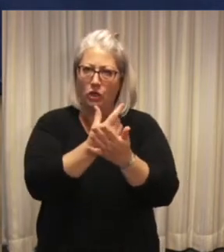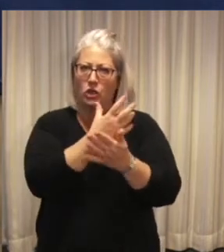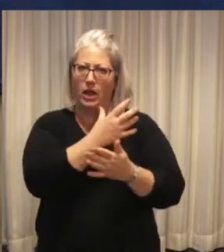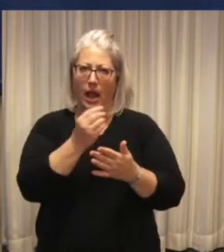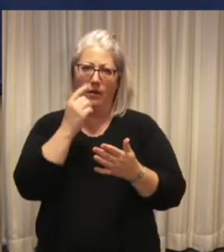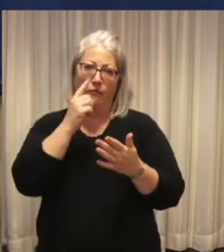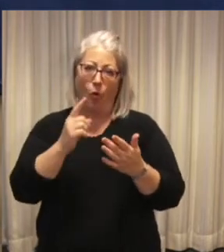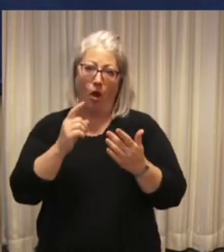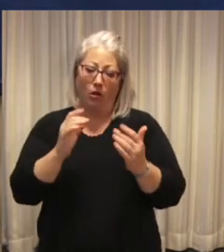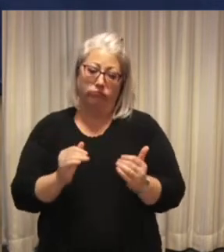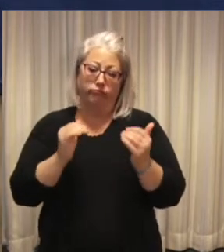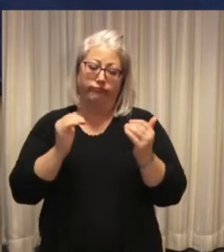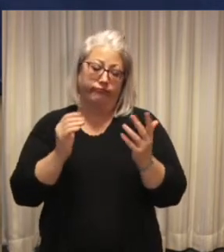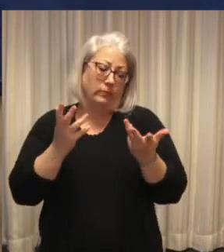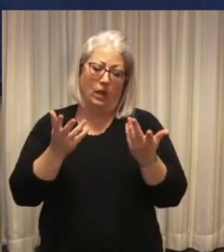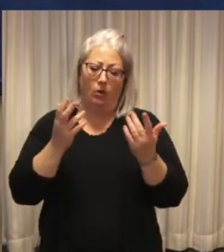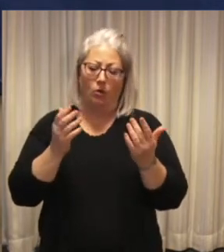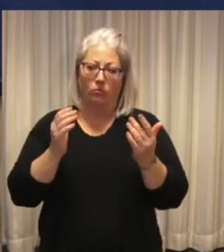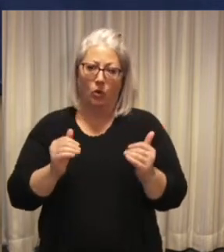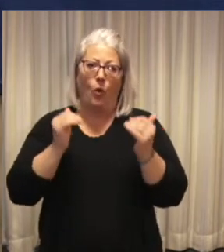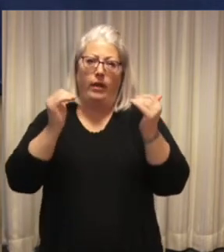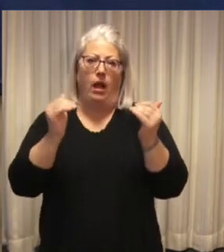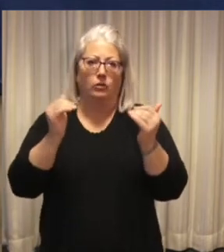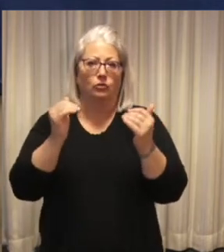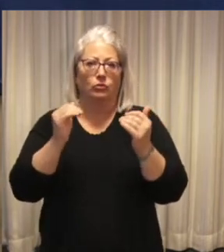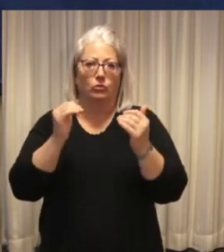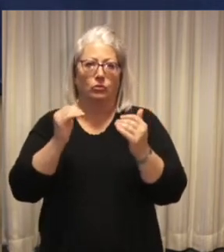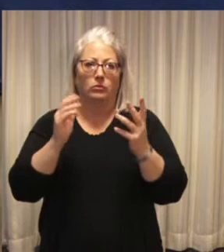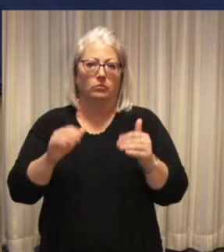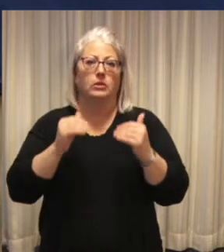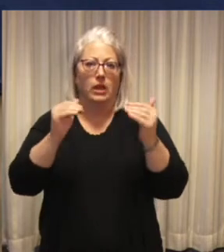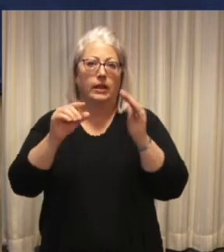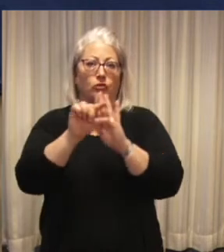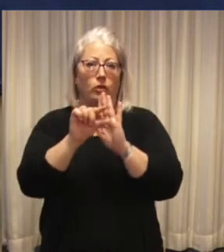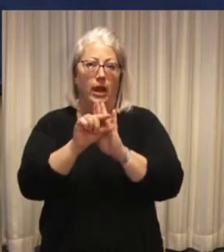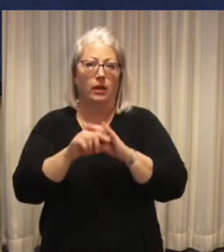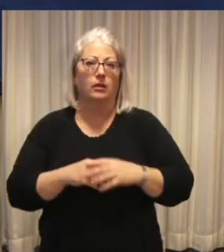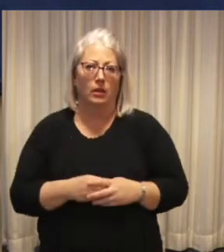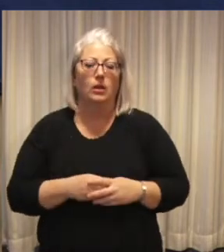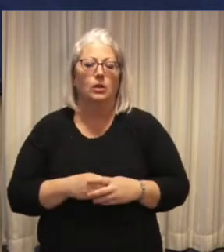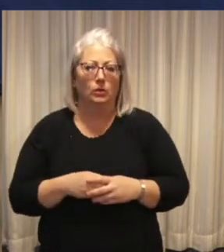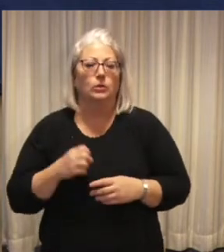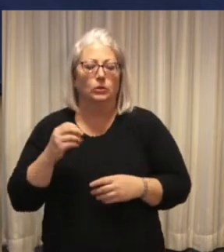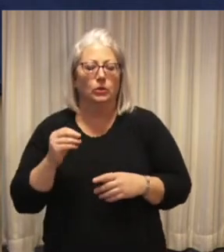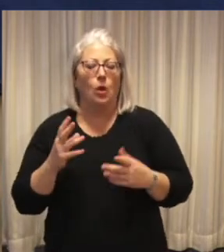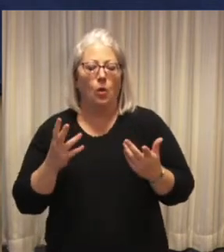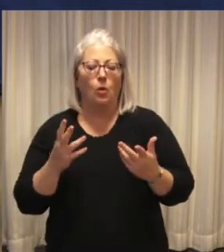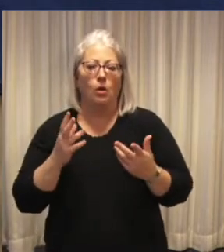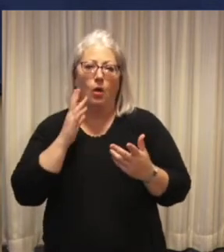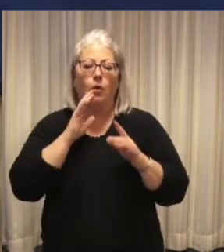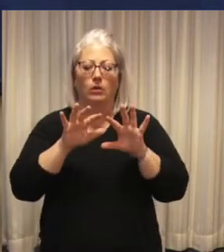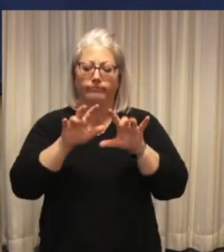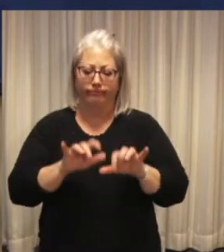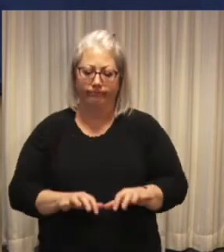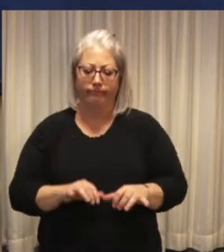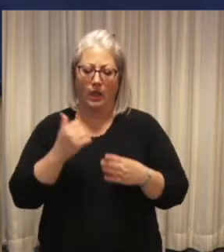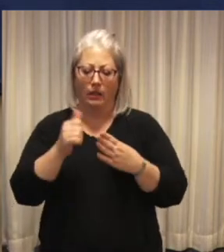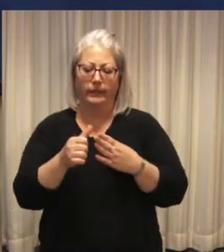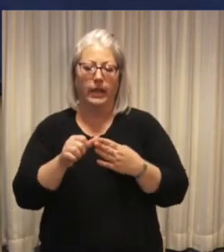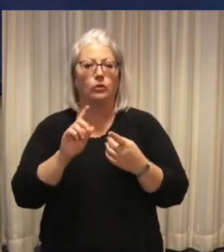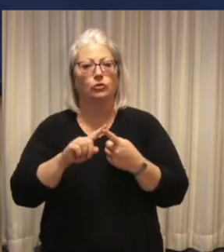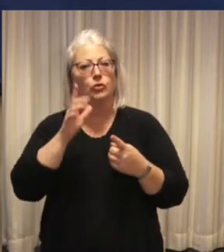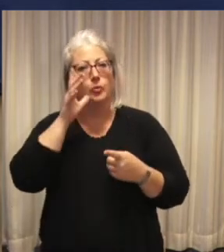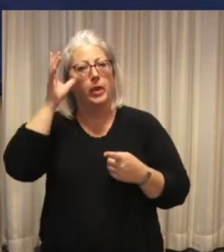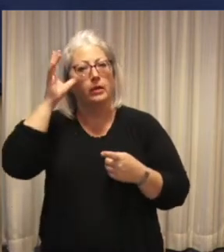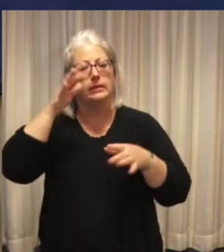on that now. Within the next couple of days, we'll have a parent kind of letter out to parents kind of explaining what we're doing. But this is,